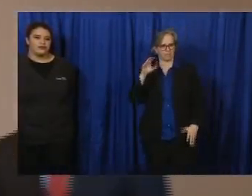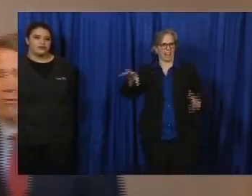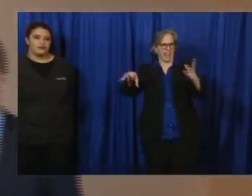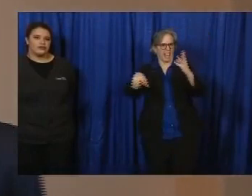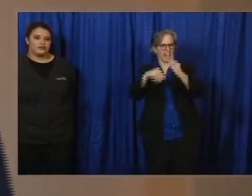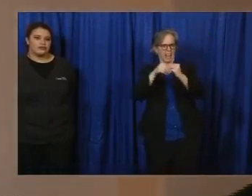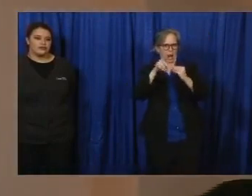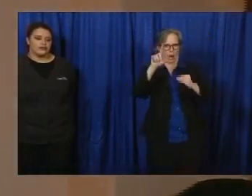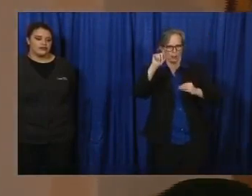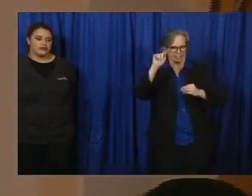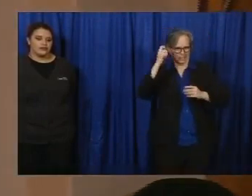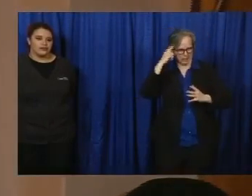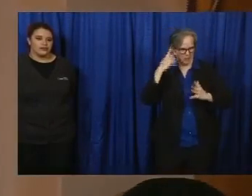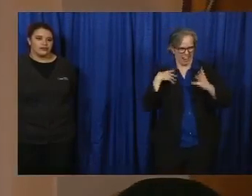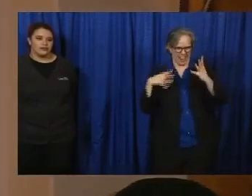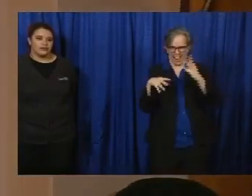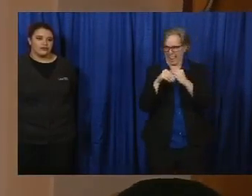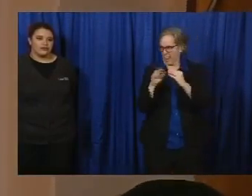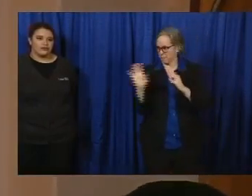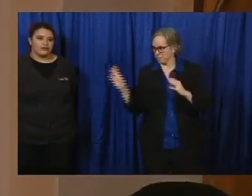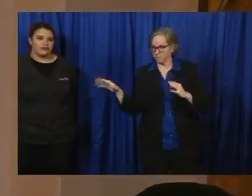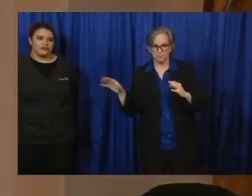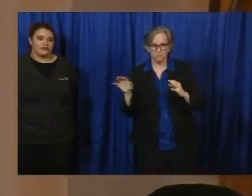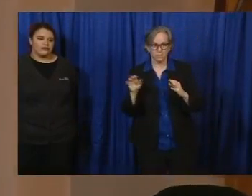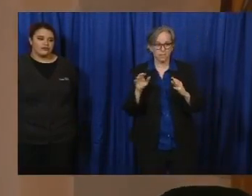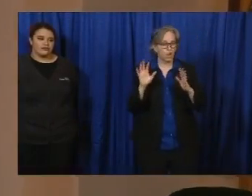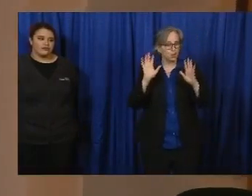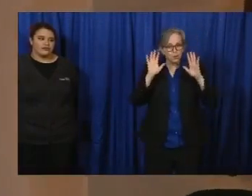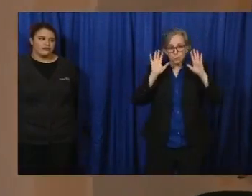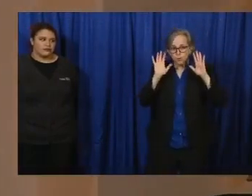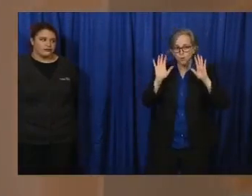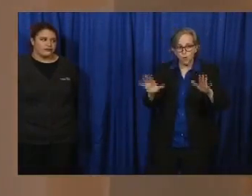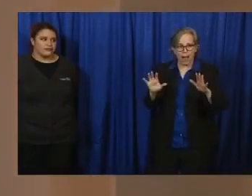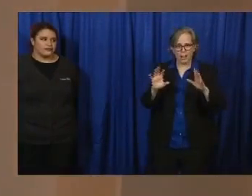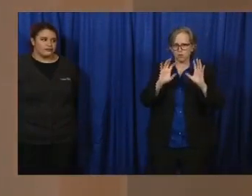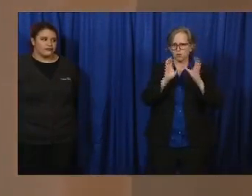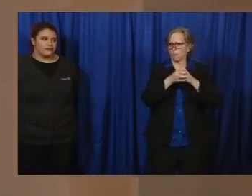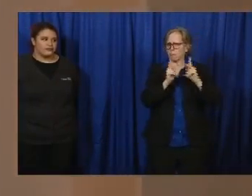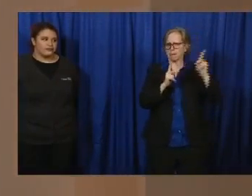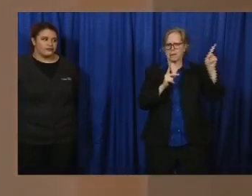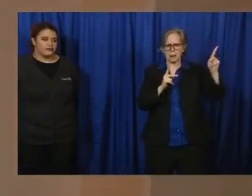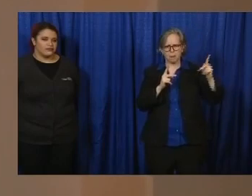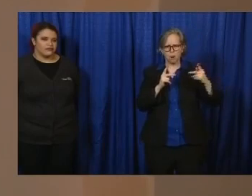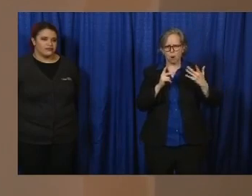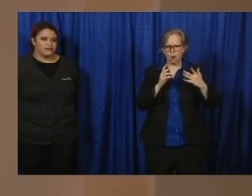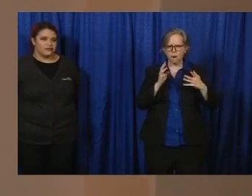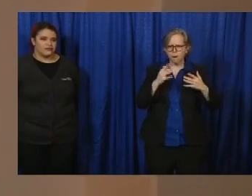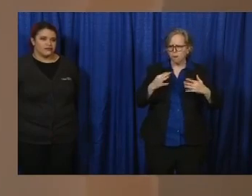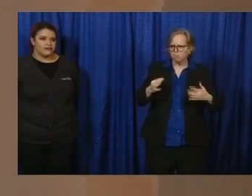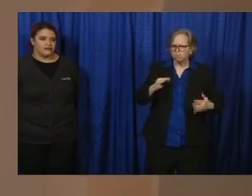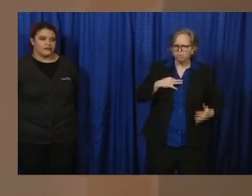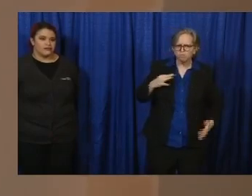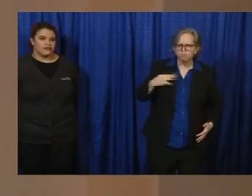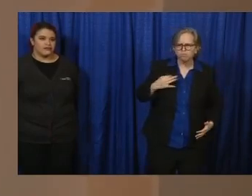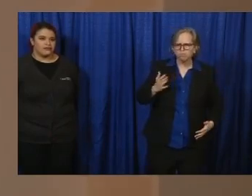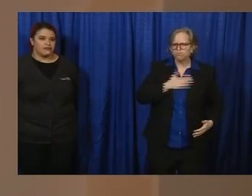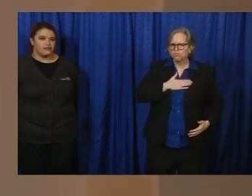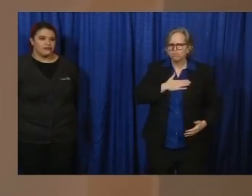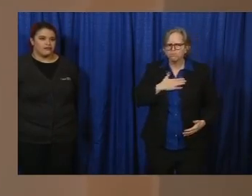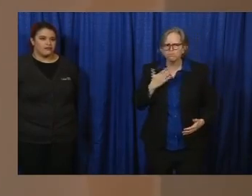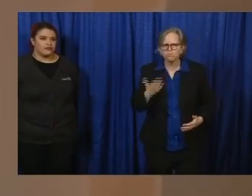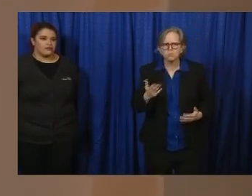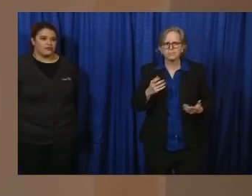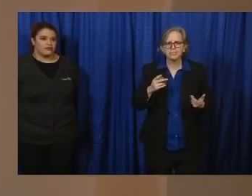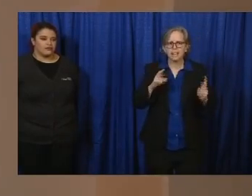said, we have a great group of people who are volunteering to, check everybody's homework on this.